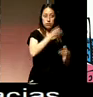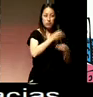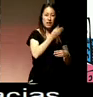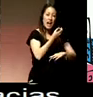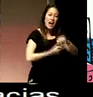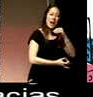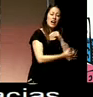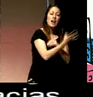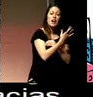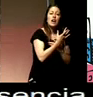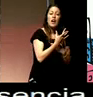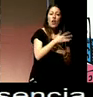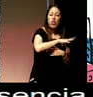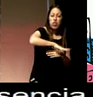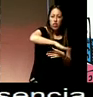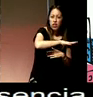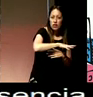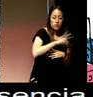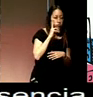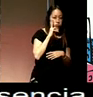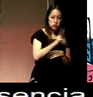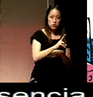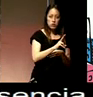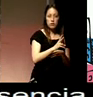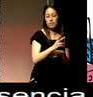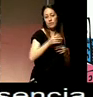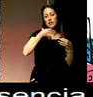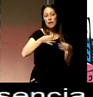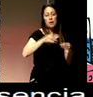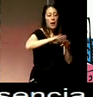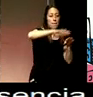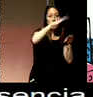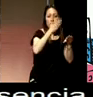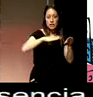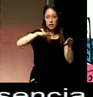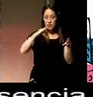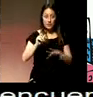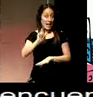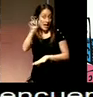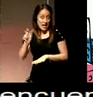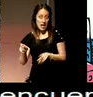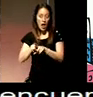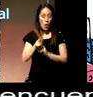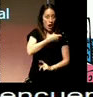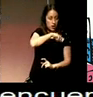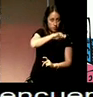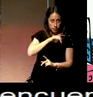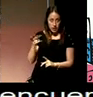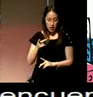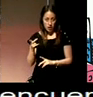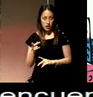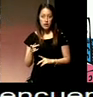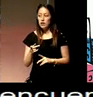world's historical and cultural heritage. Italy, like Spain, has a great number of heritage sites,